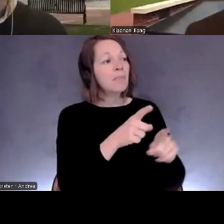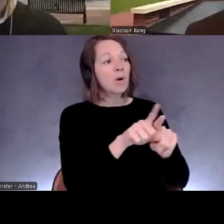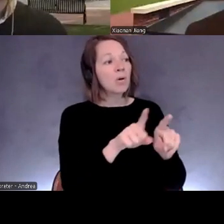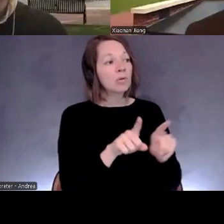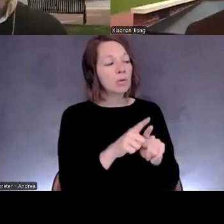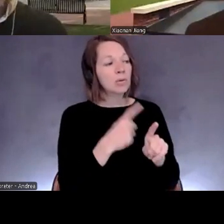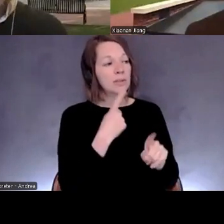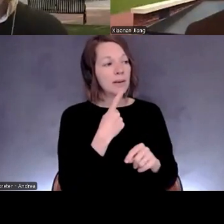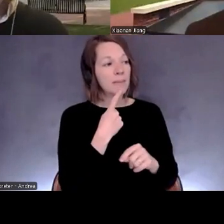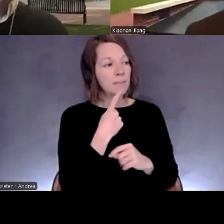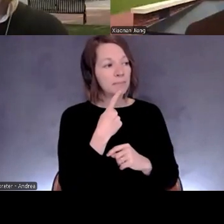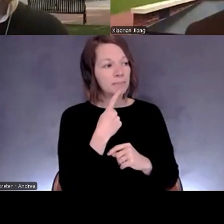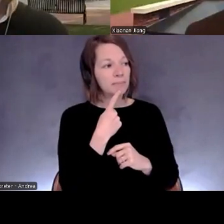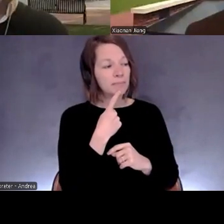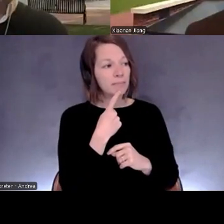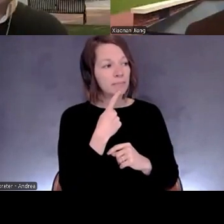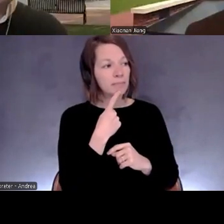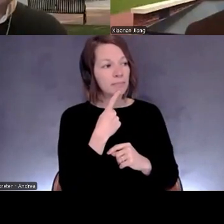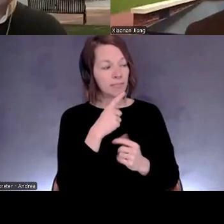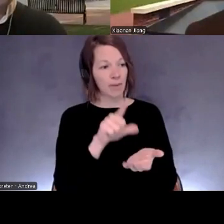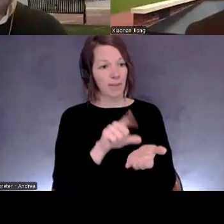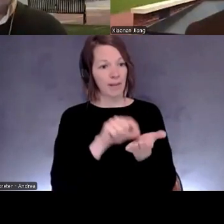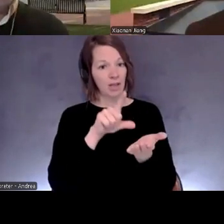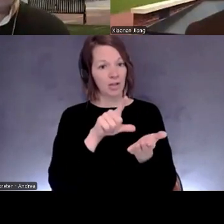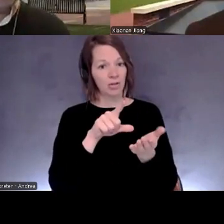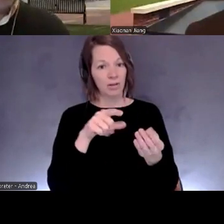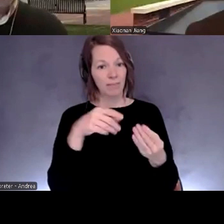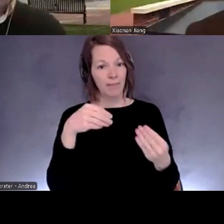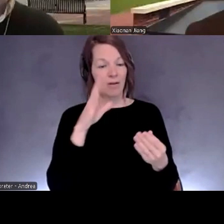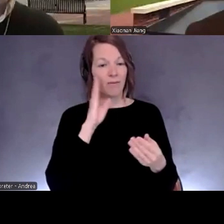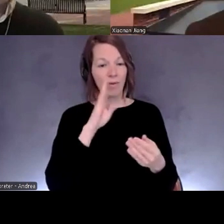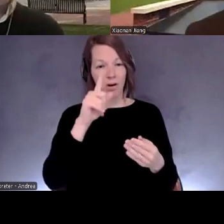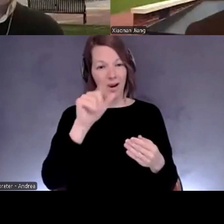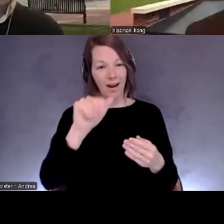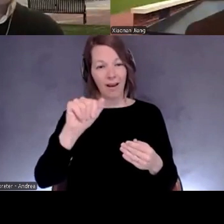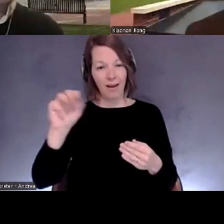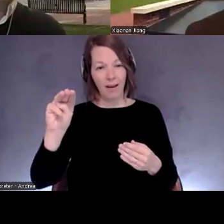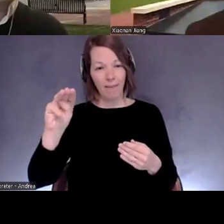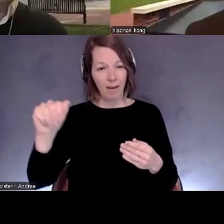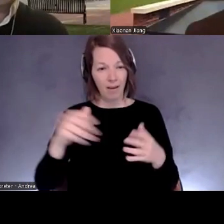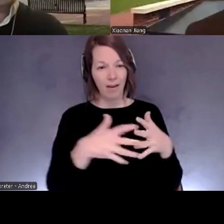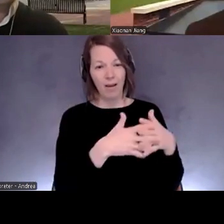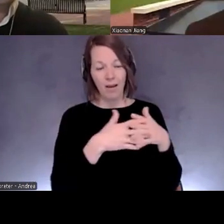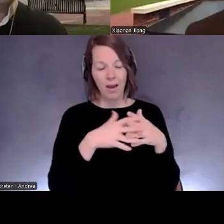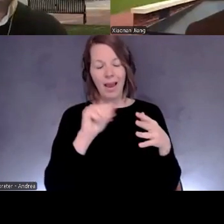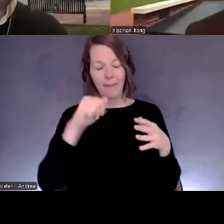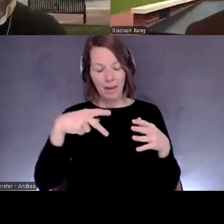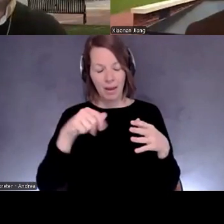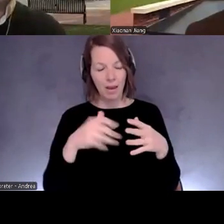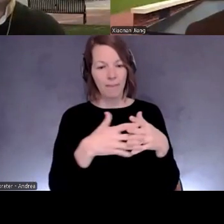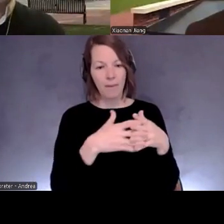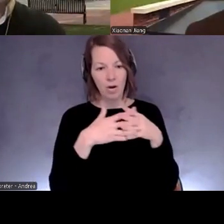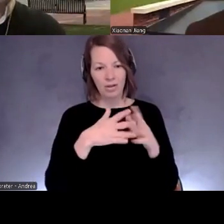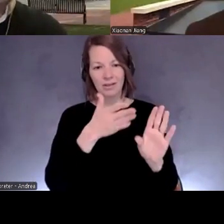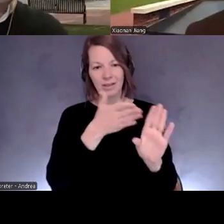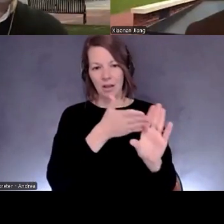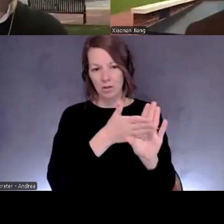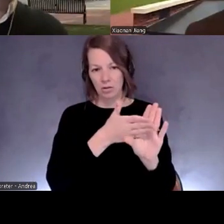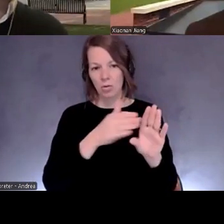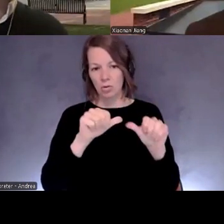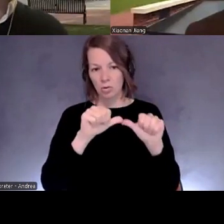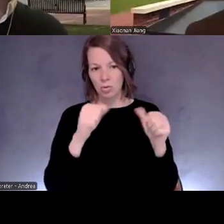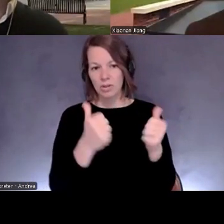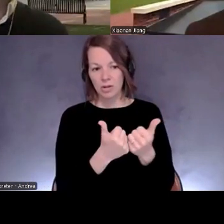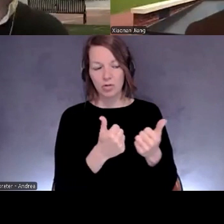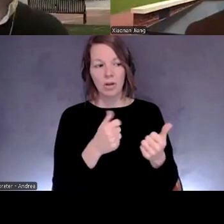that the Publication Manual of the American Psychological Association, APA, has good guidelines on how